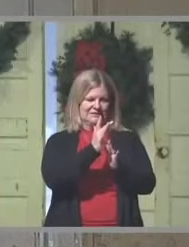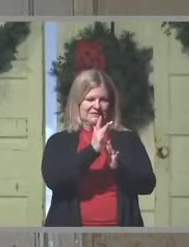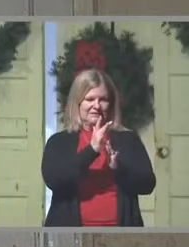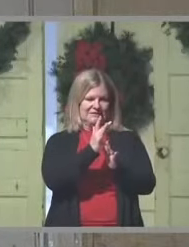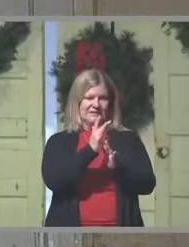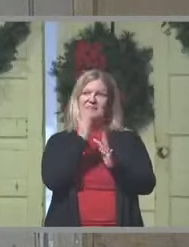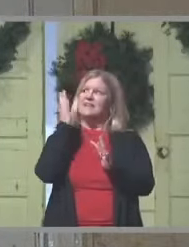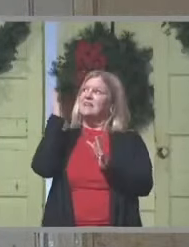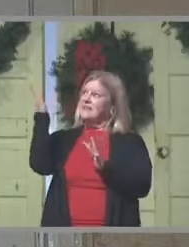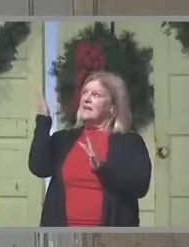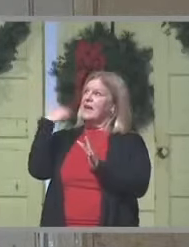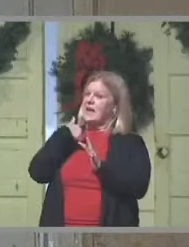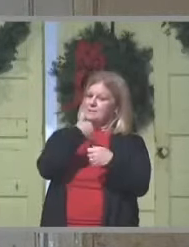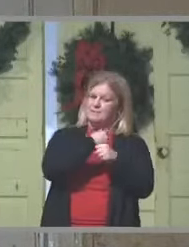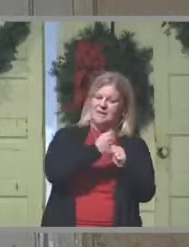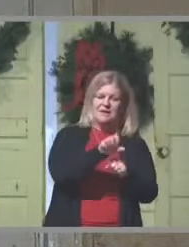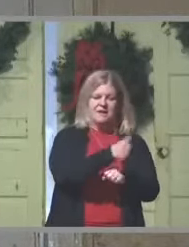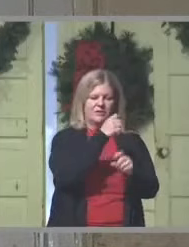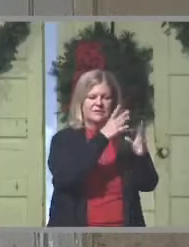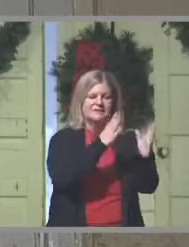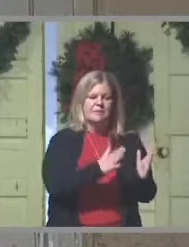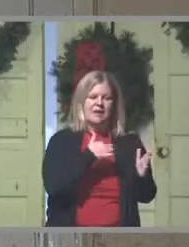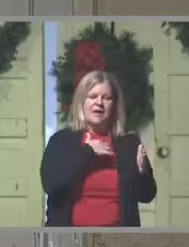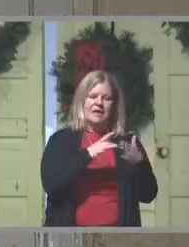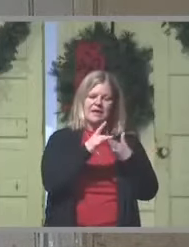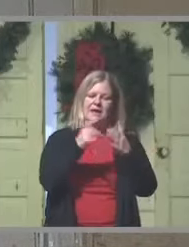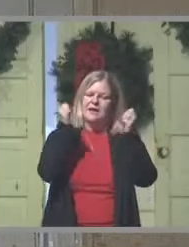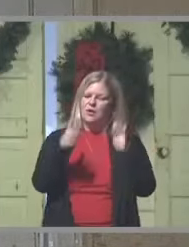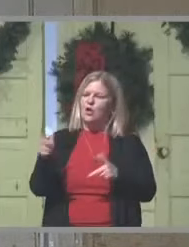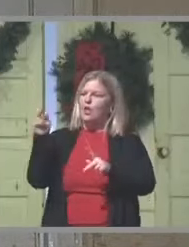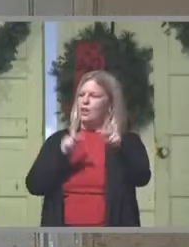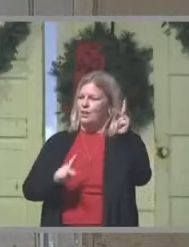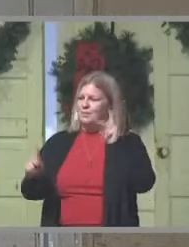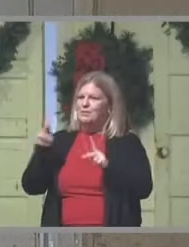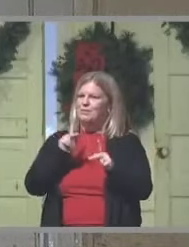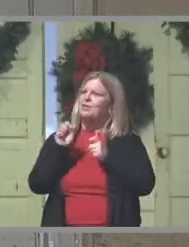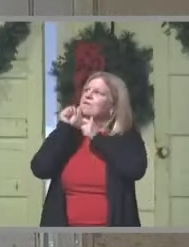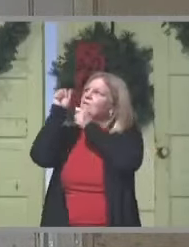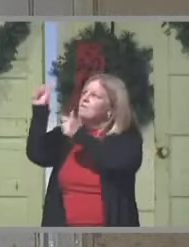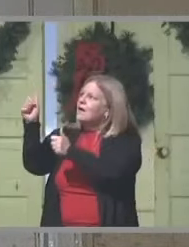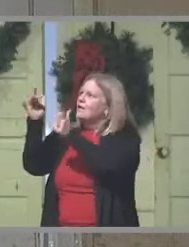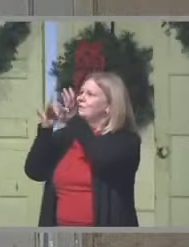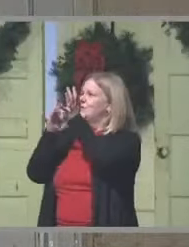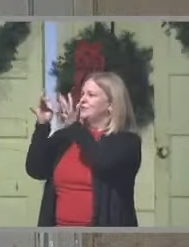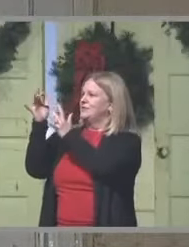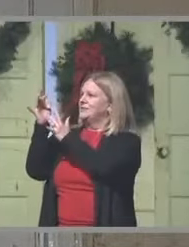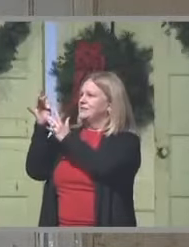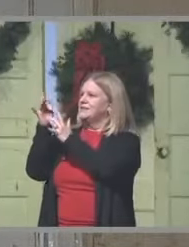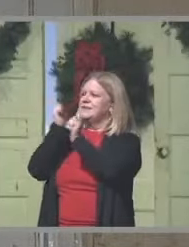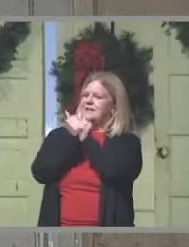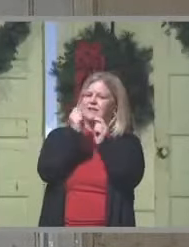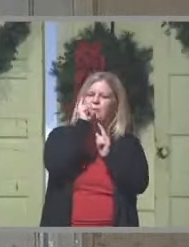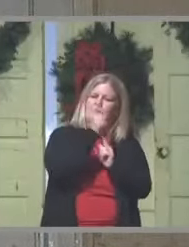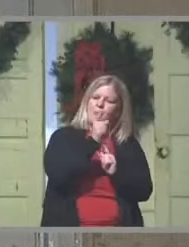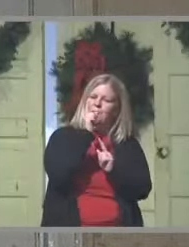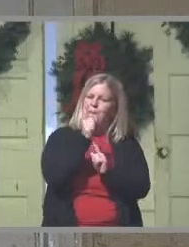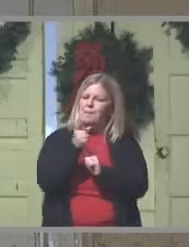who makes disciples by guiding all people to follow Jesus moment by